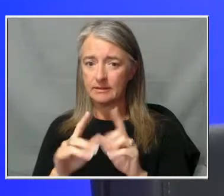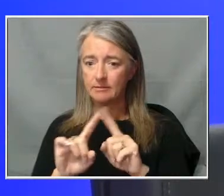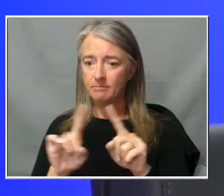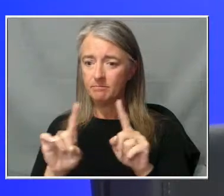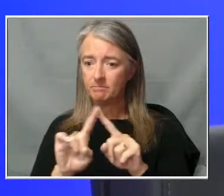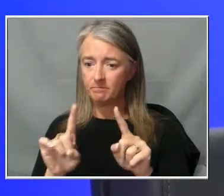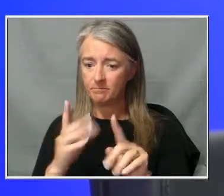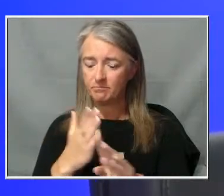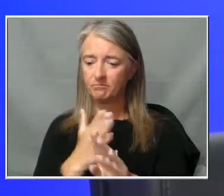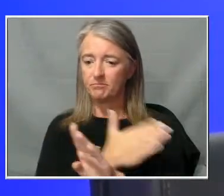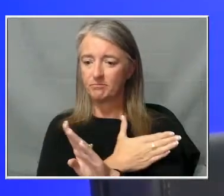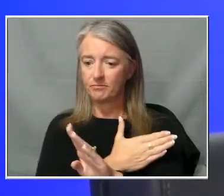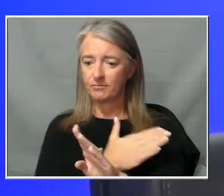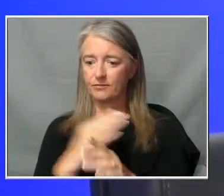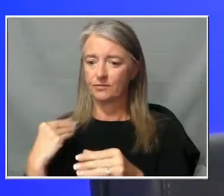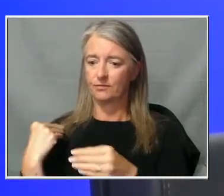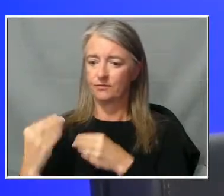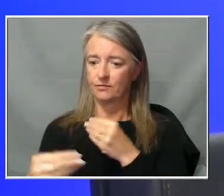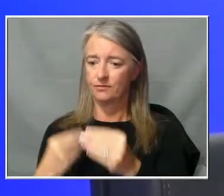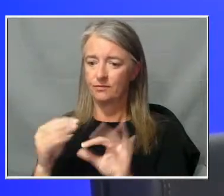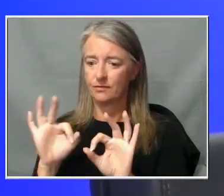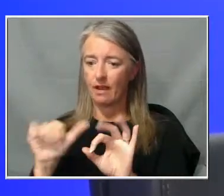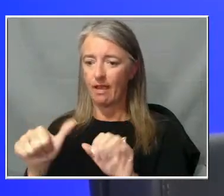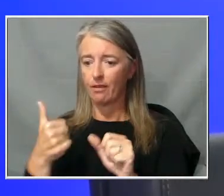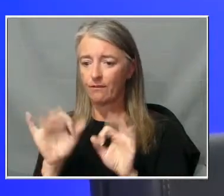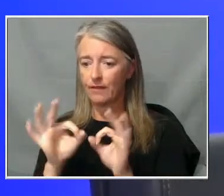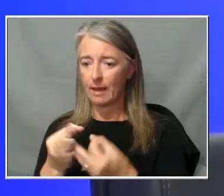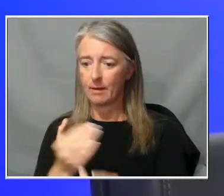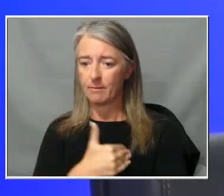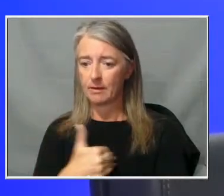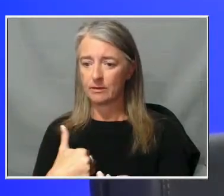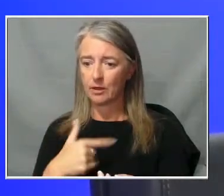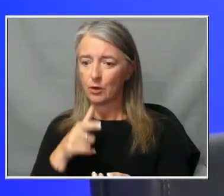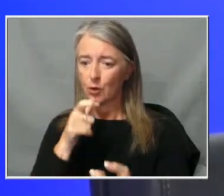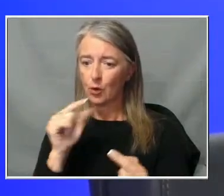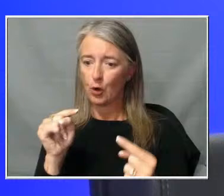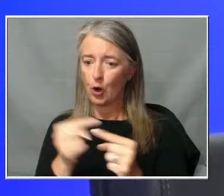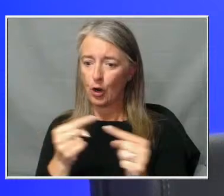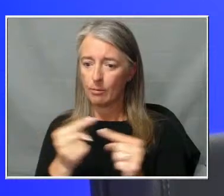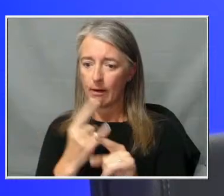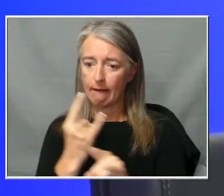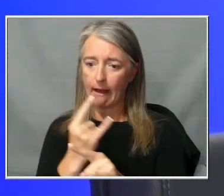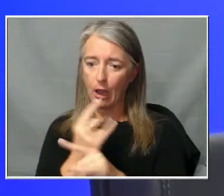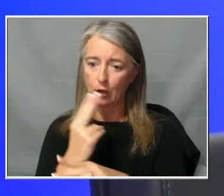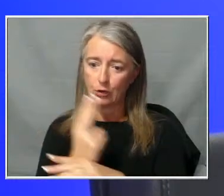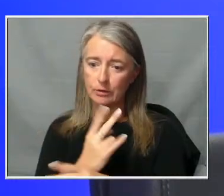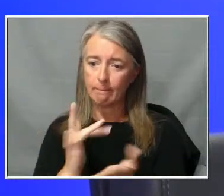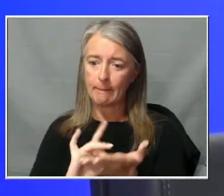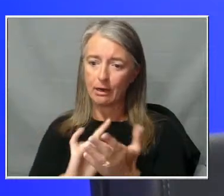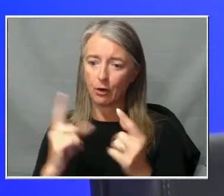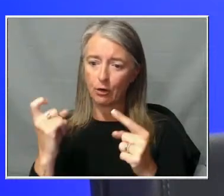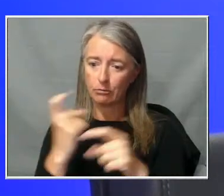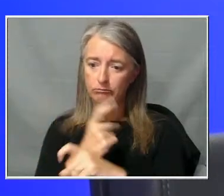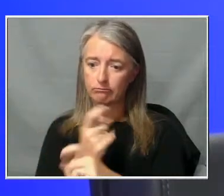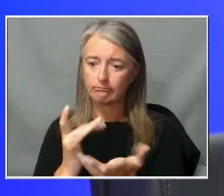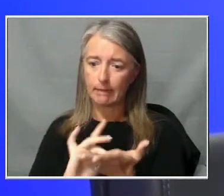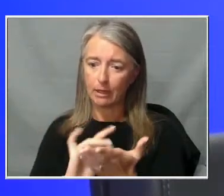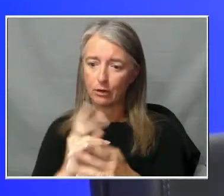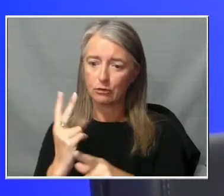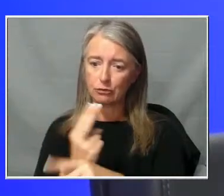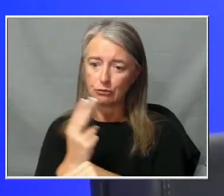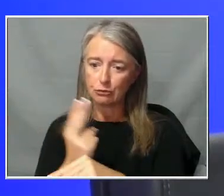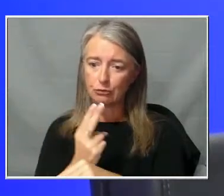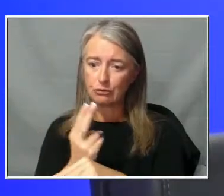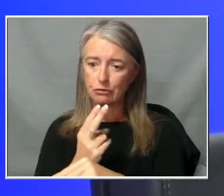where other family members were hurt by alcohol use, had medical complications of alcohol use, you potentially might have